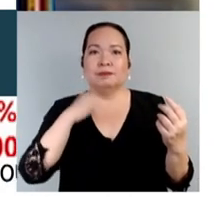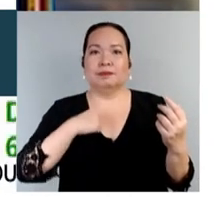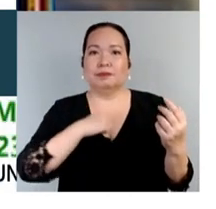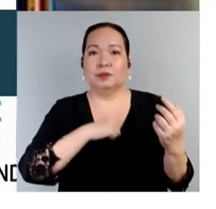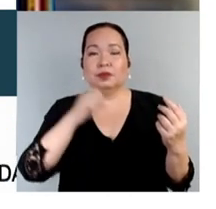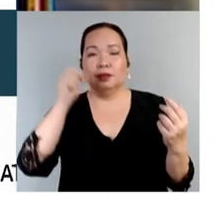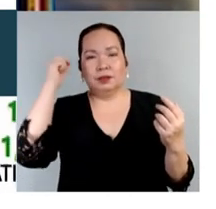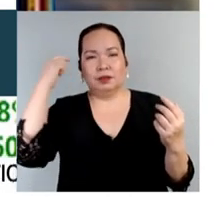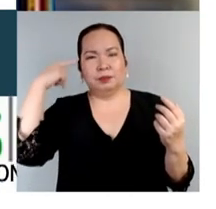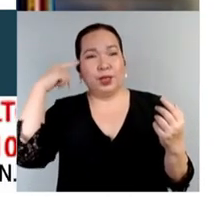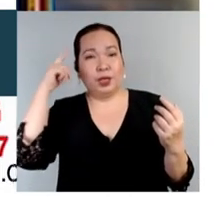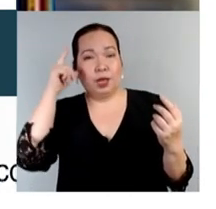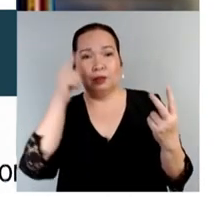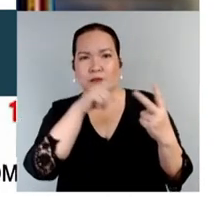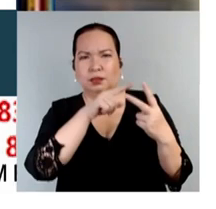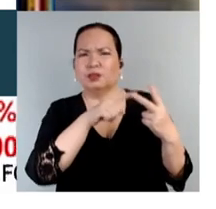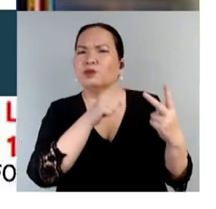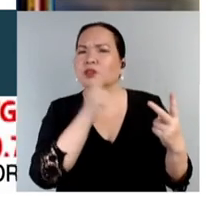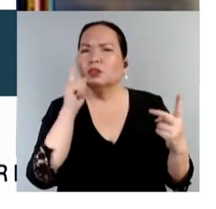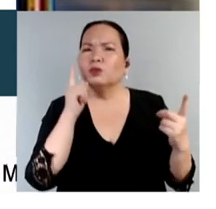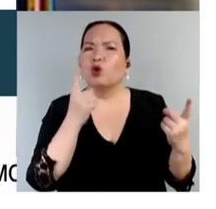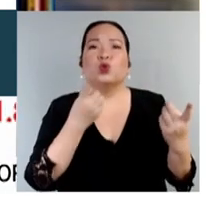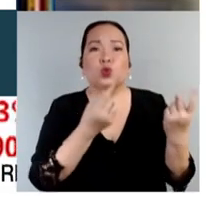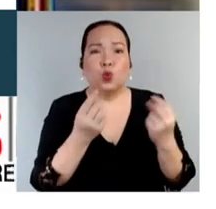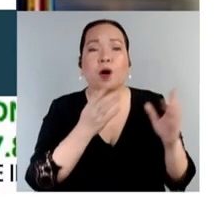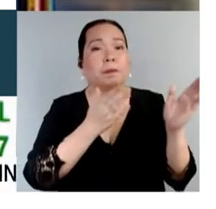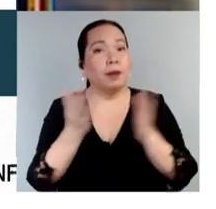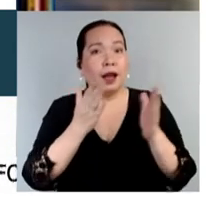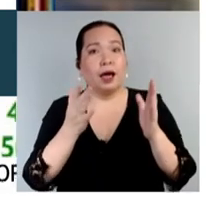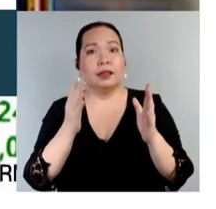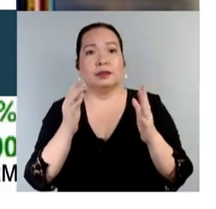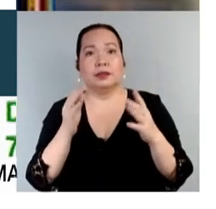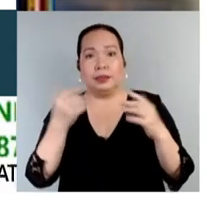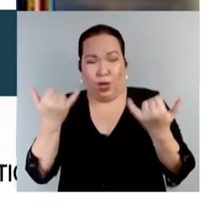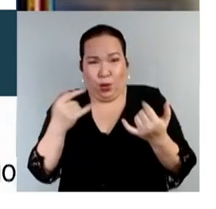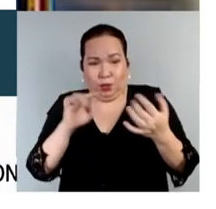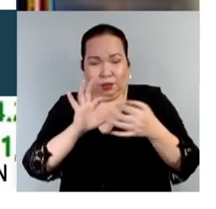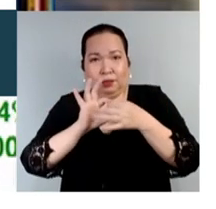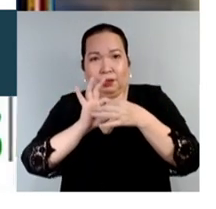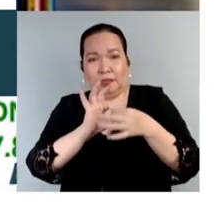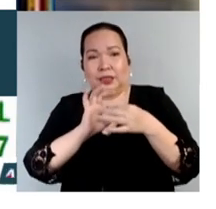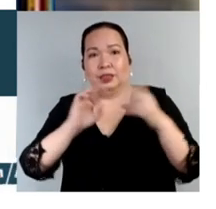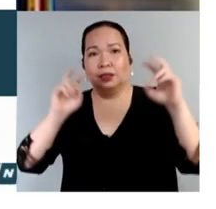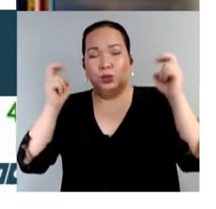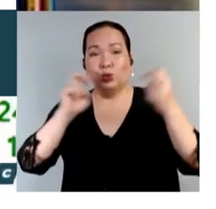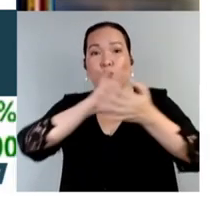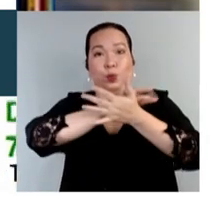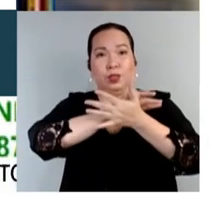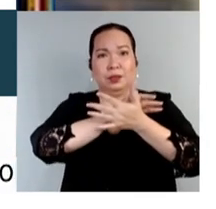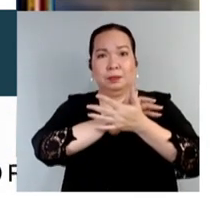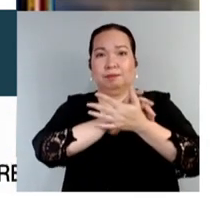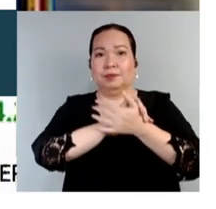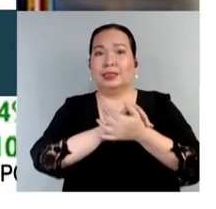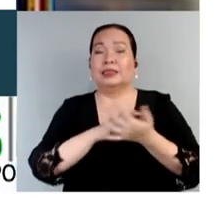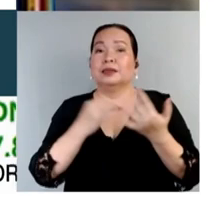they intend to do if they are elected into office, especially that definitely we need to